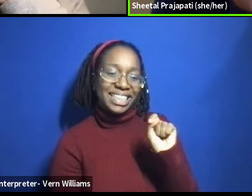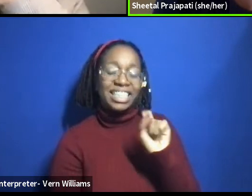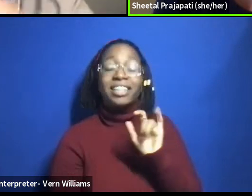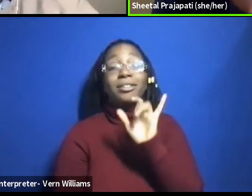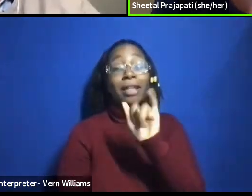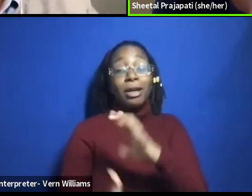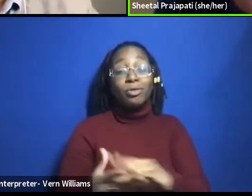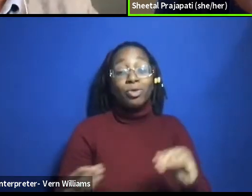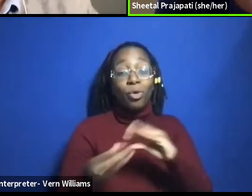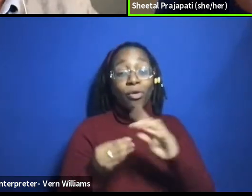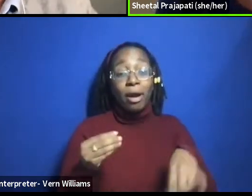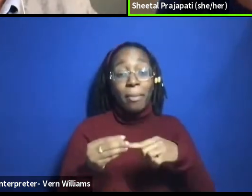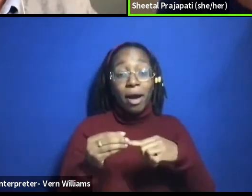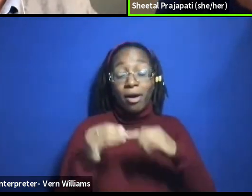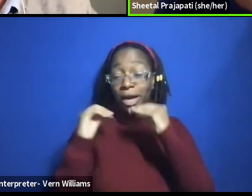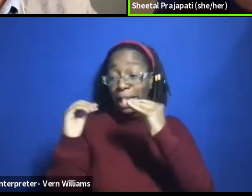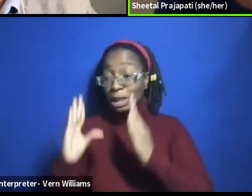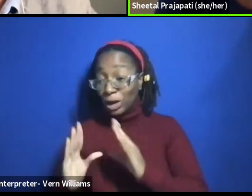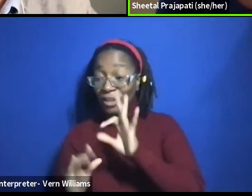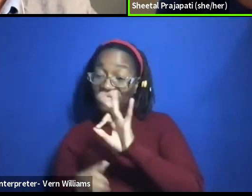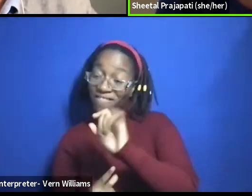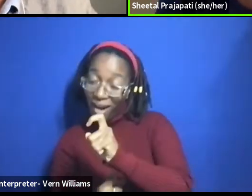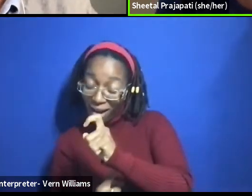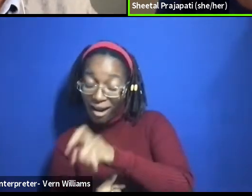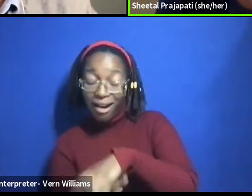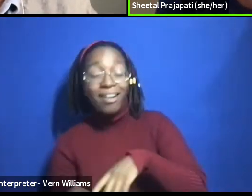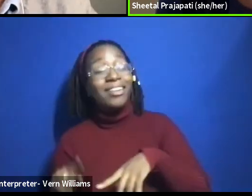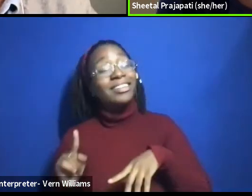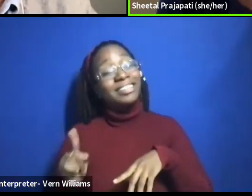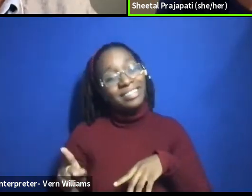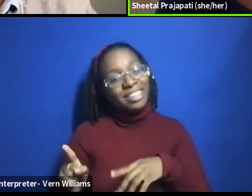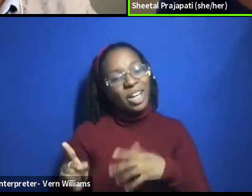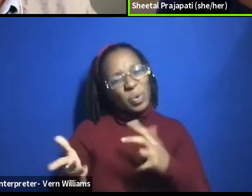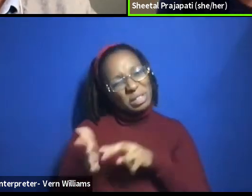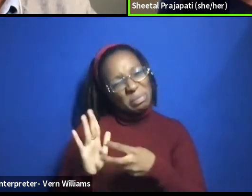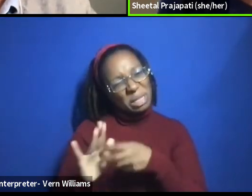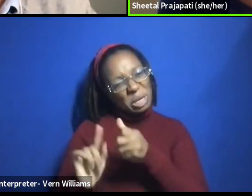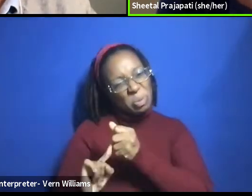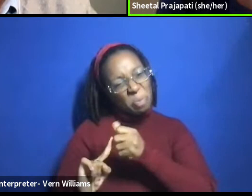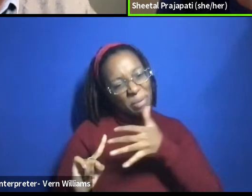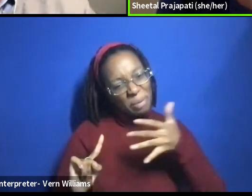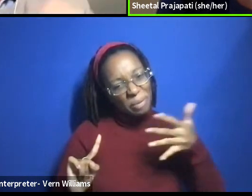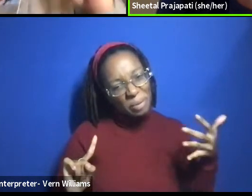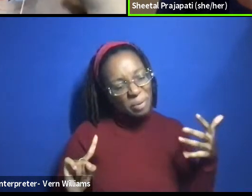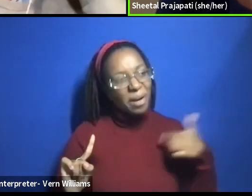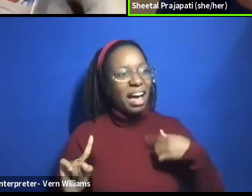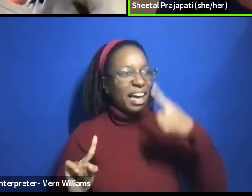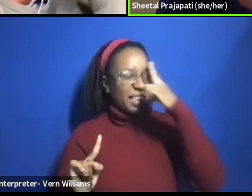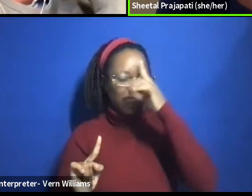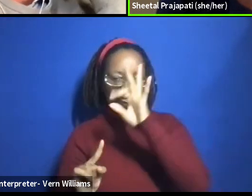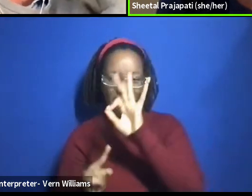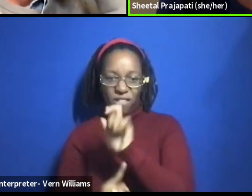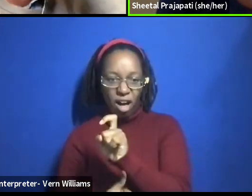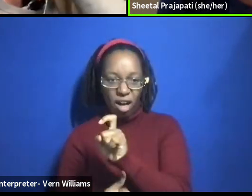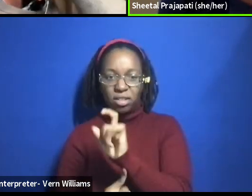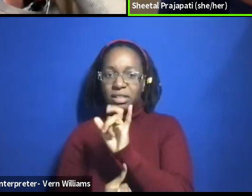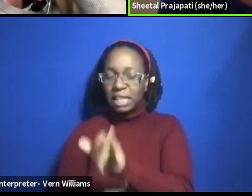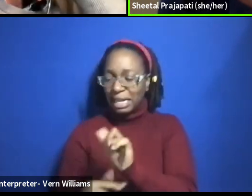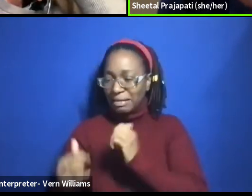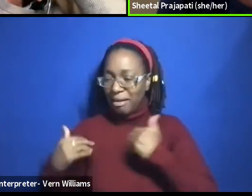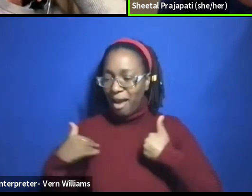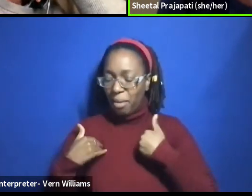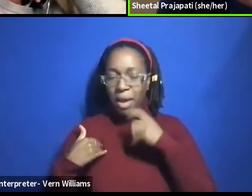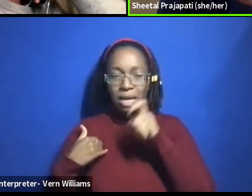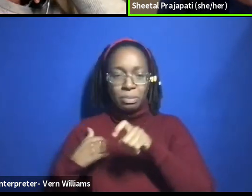about educator being a fox and what that actually means. And I think about a fox as a creature that has to be very